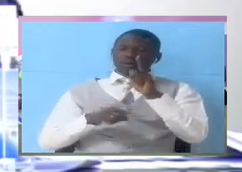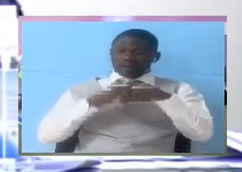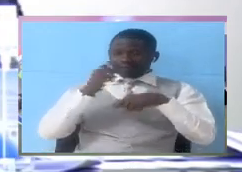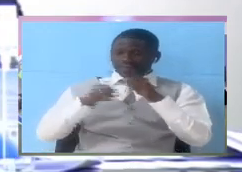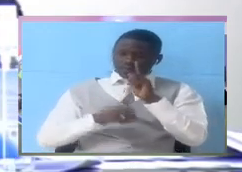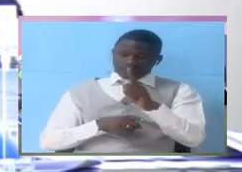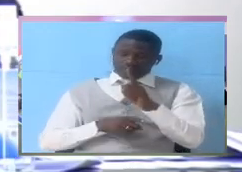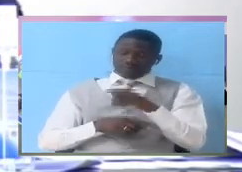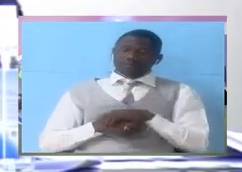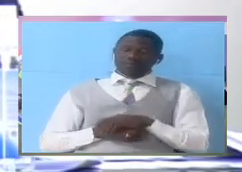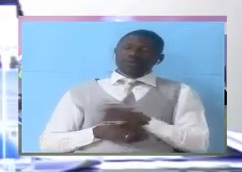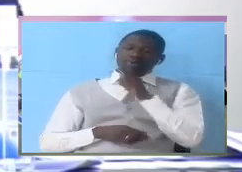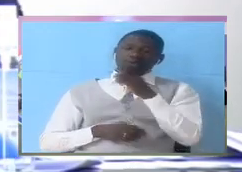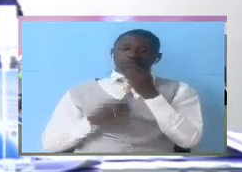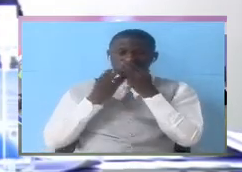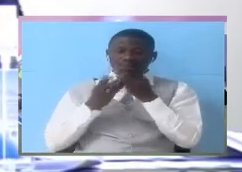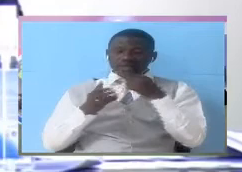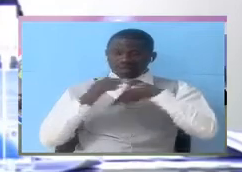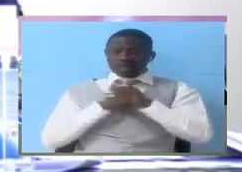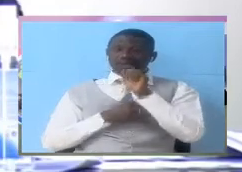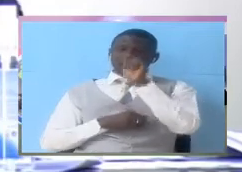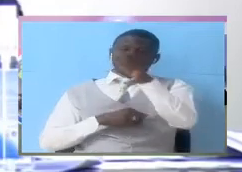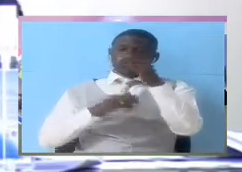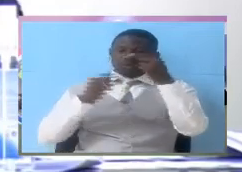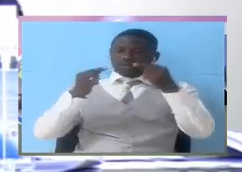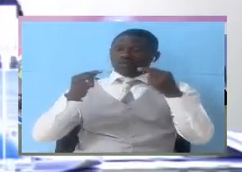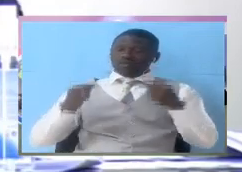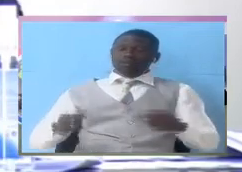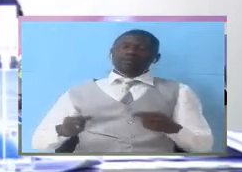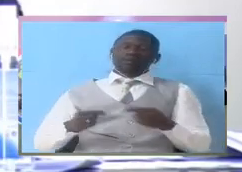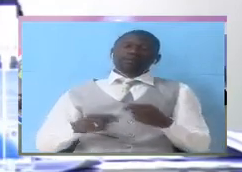You have said that in your statement. And